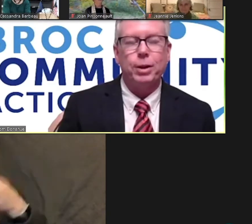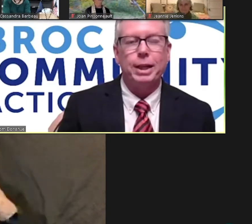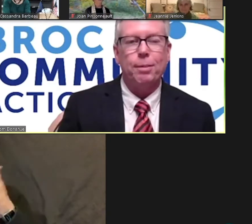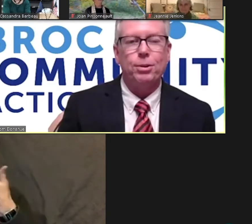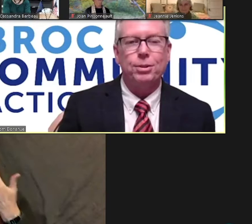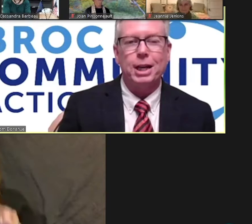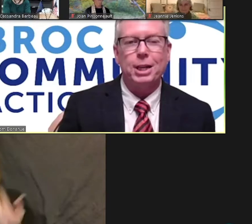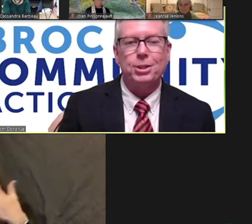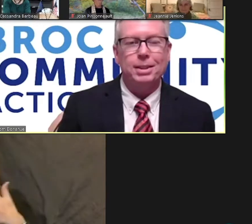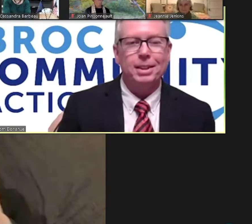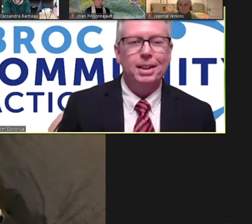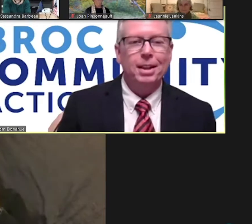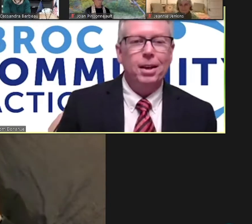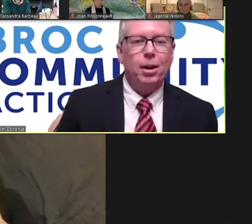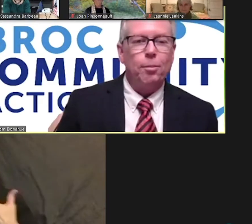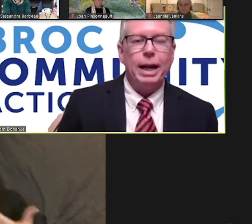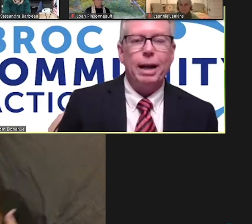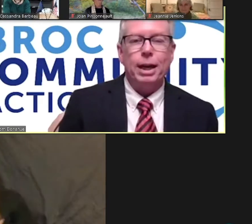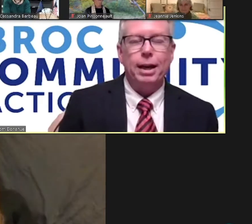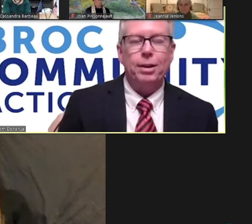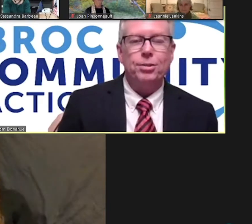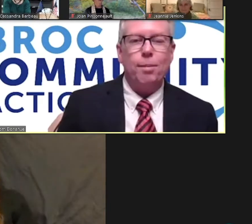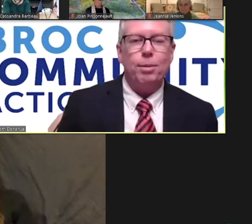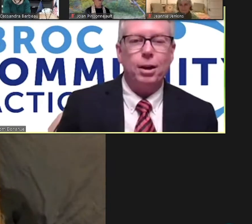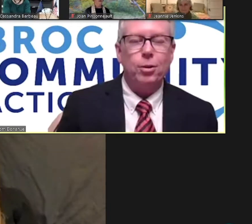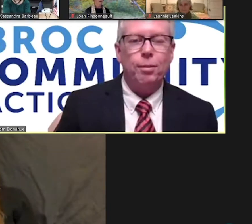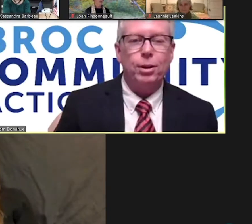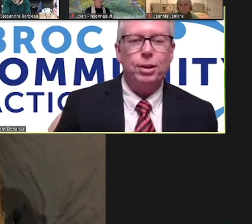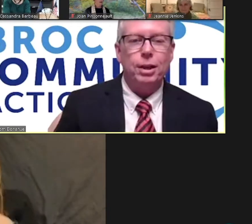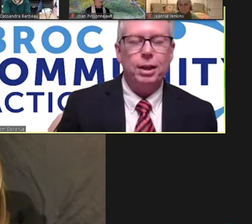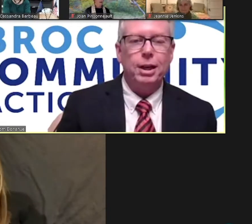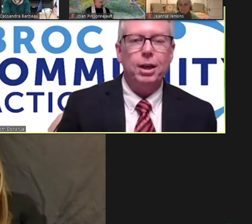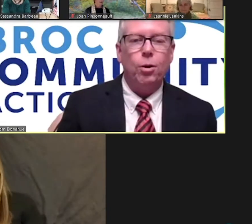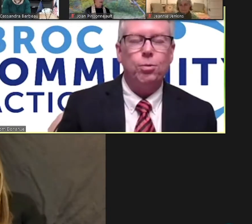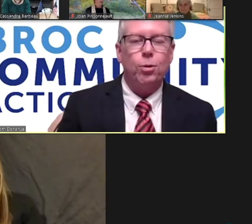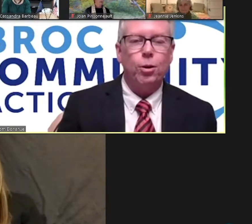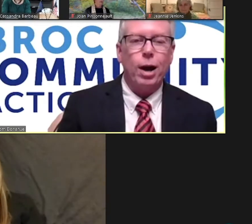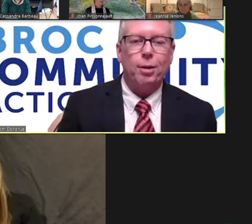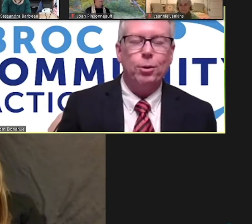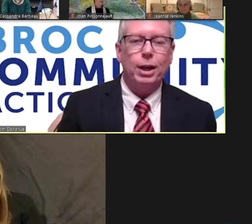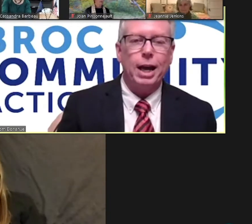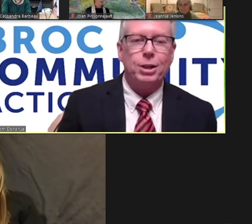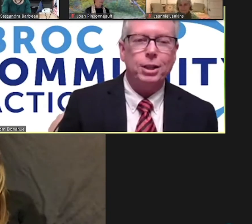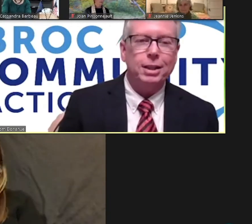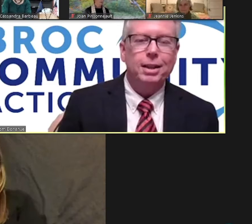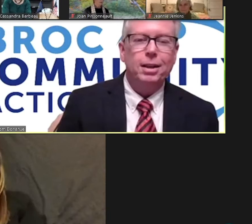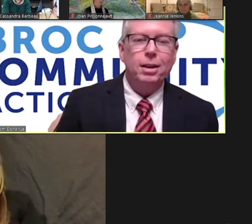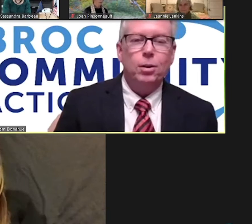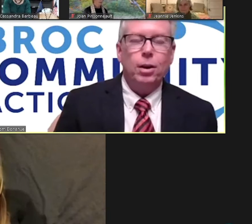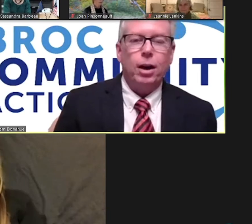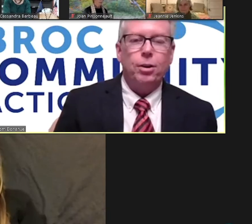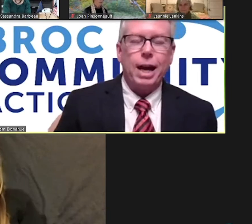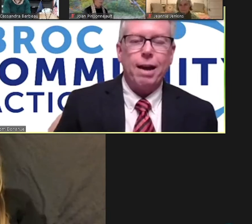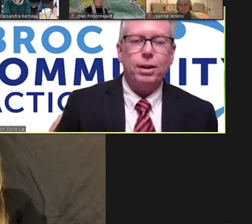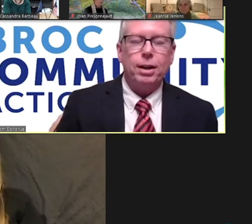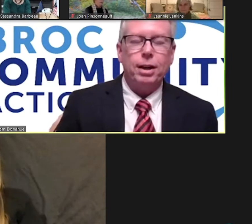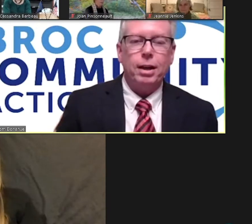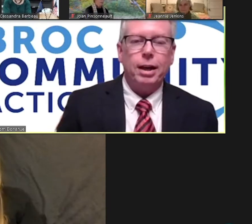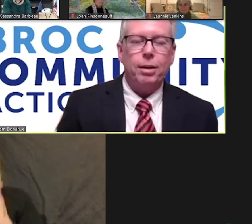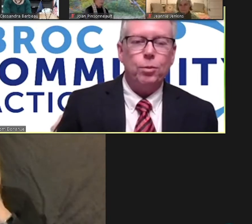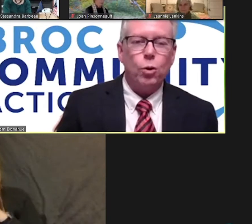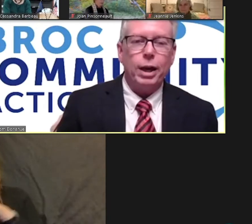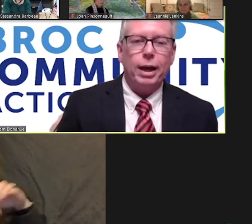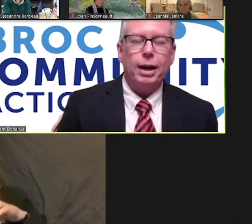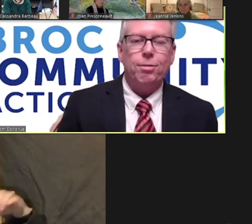that. I really enjoyed that presentation. My name again is Tom Donahue. I'm the CEO for Brock Community Action. Our staff